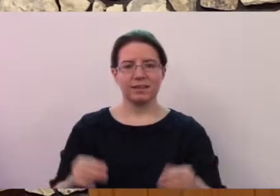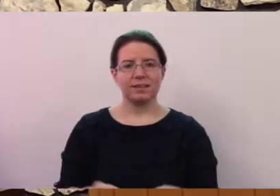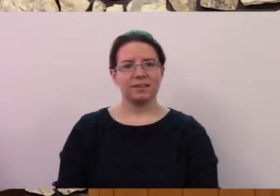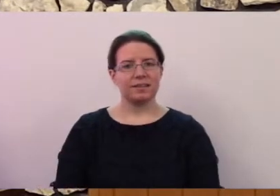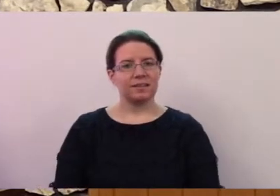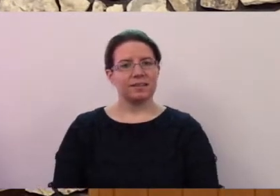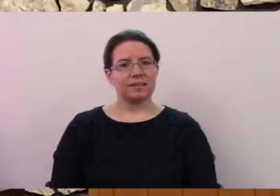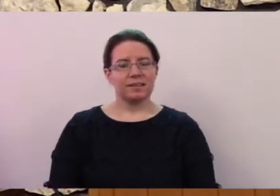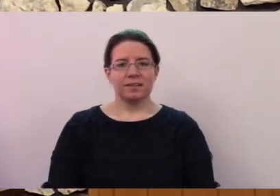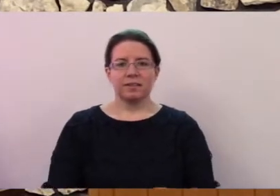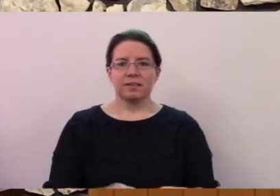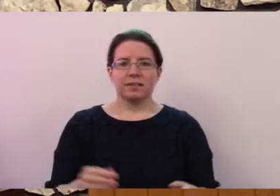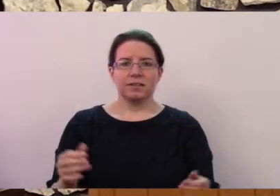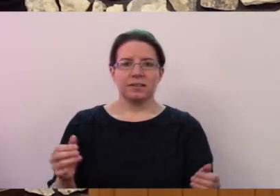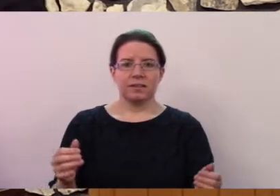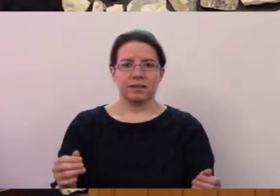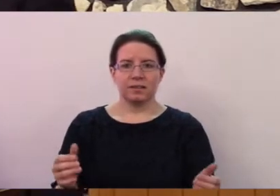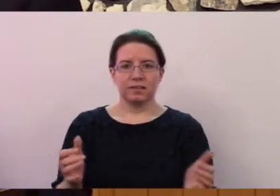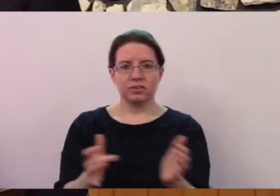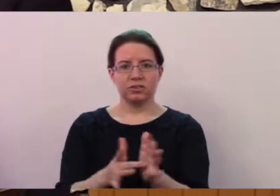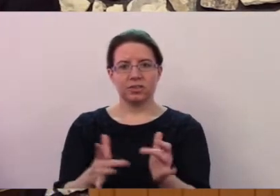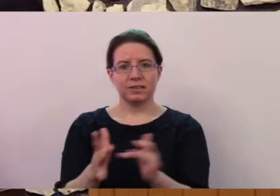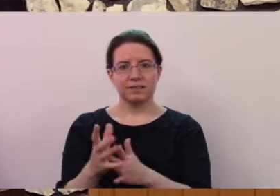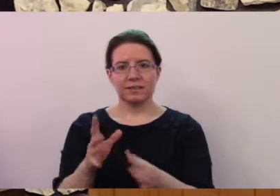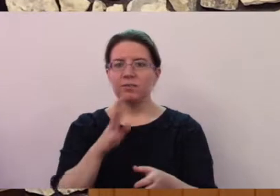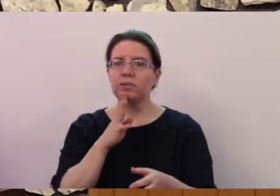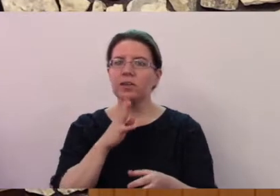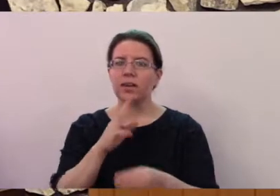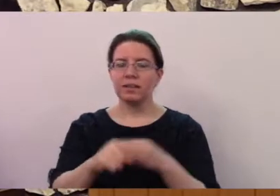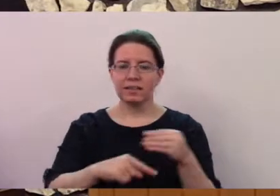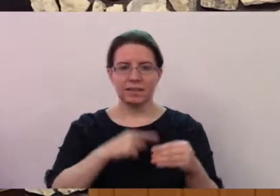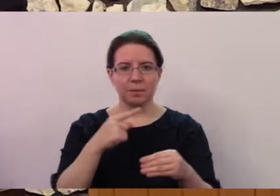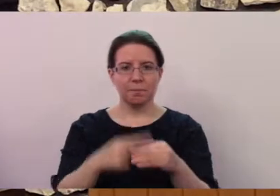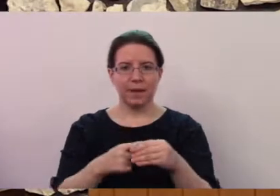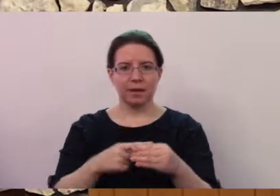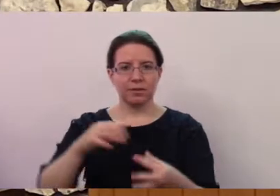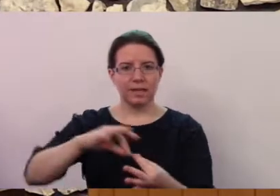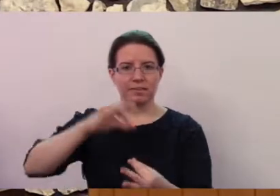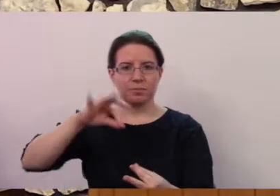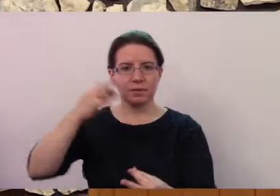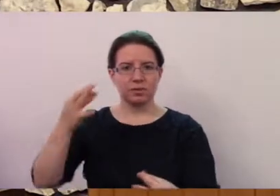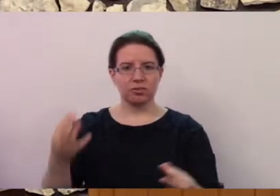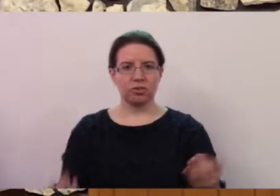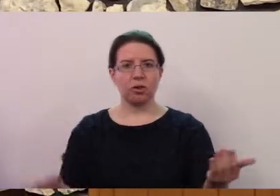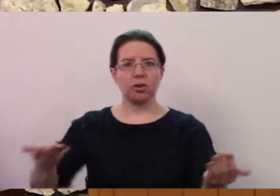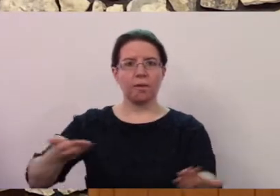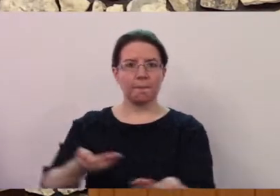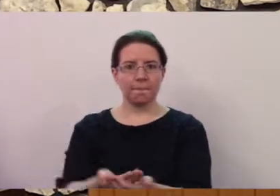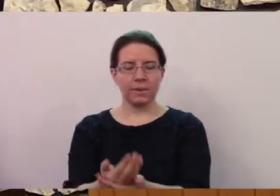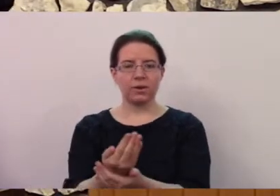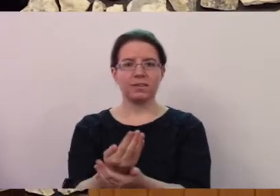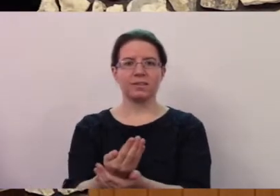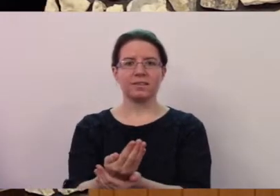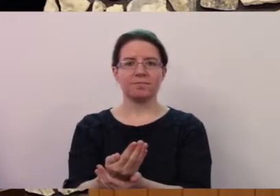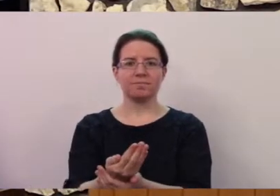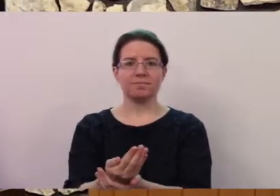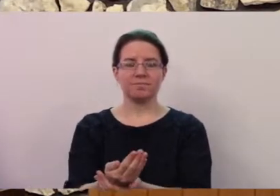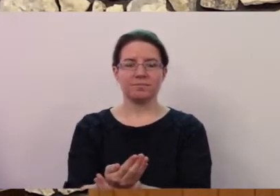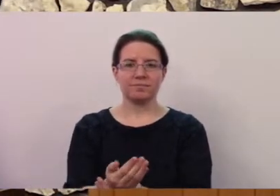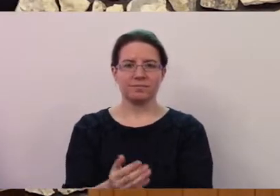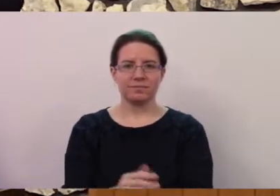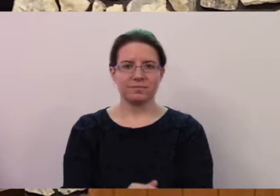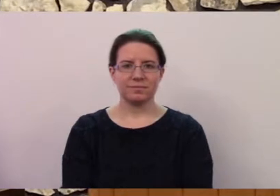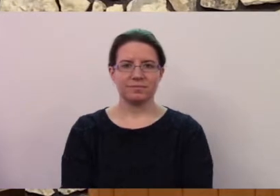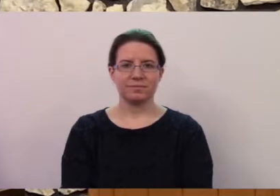Hallelujah. No, he wasn't talking about a physical rebirth, but a spiritual new birth. And I would read you a paraphrase about the